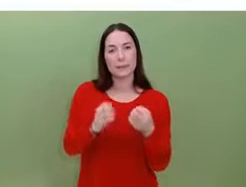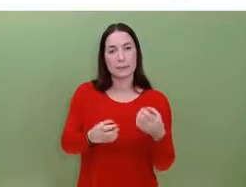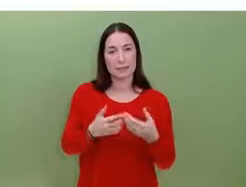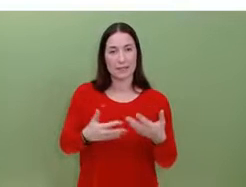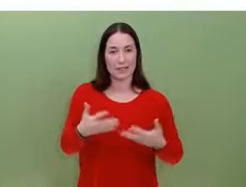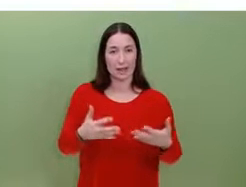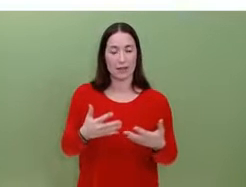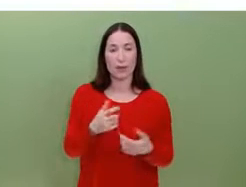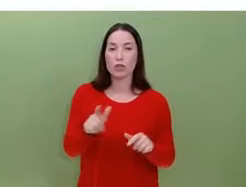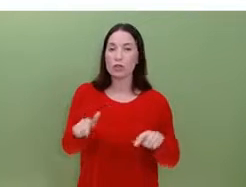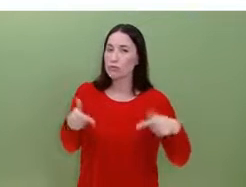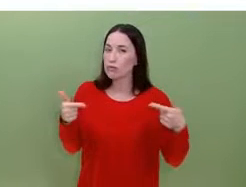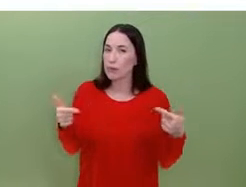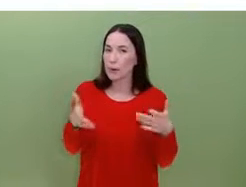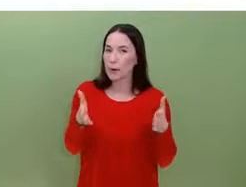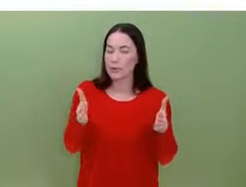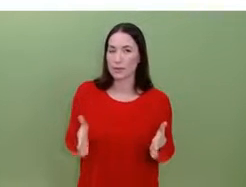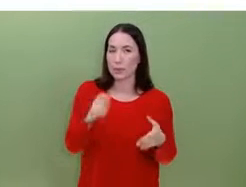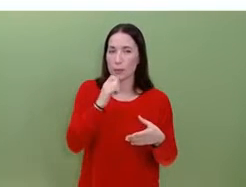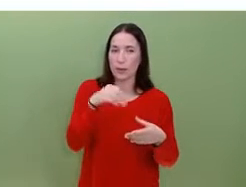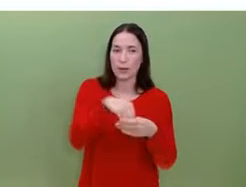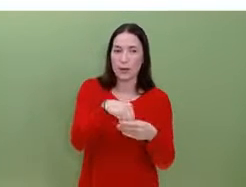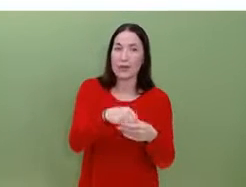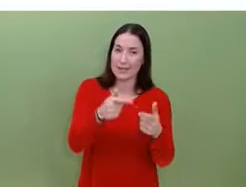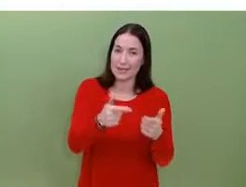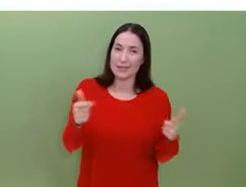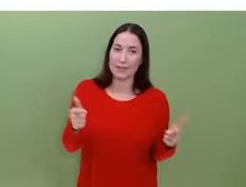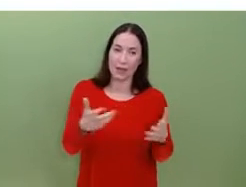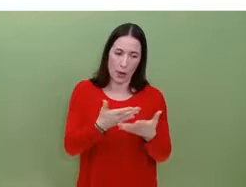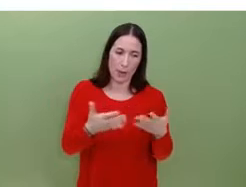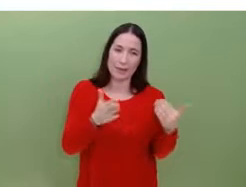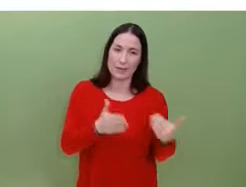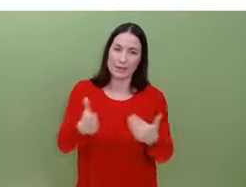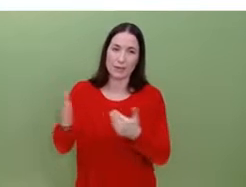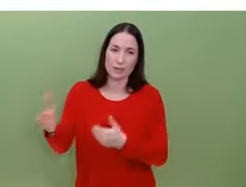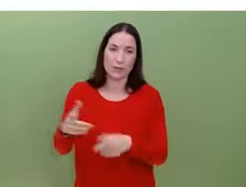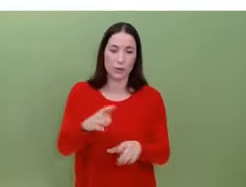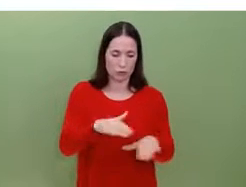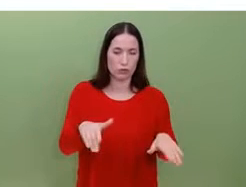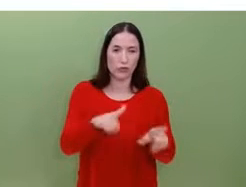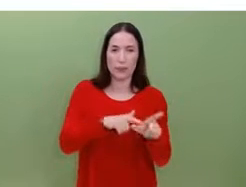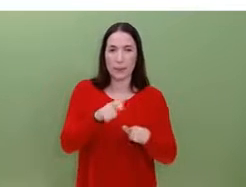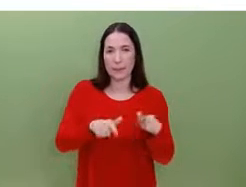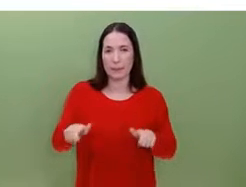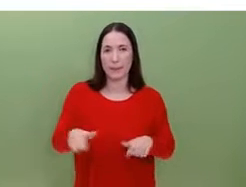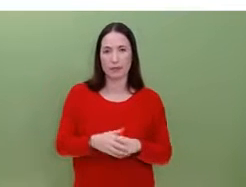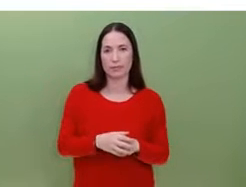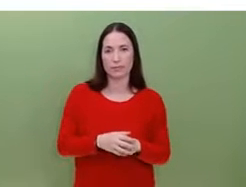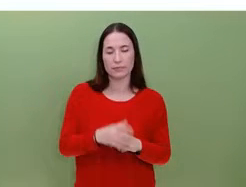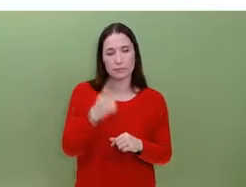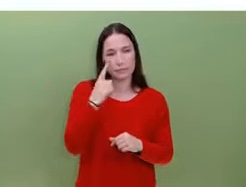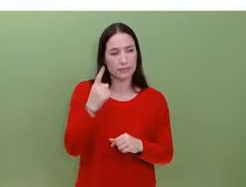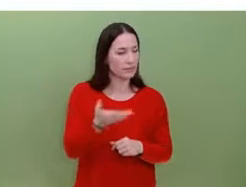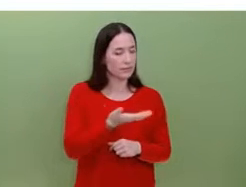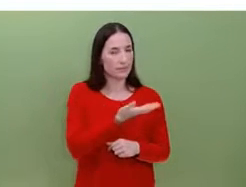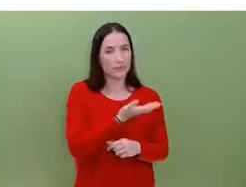to comprise a significant proportion of sessions for our children and young people. This graph shows remote sessions